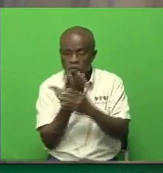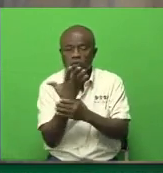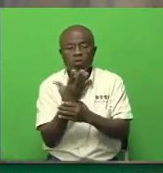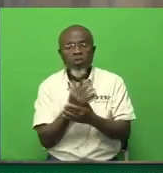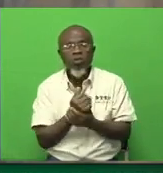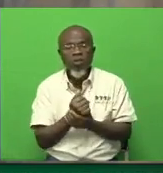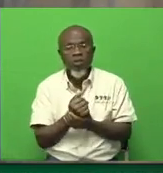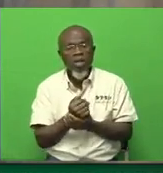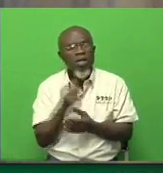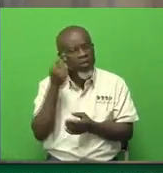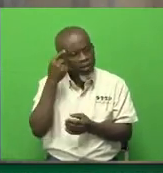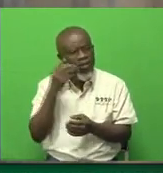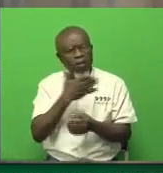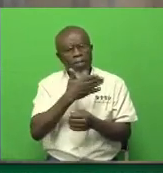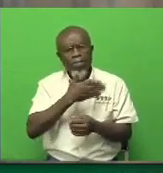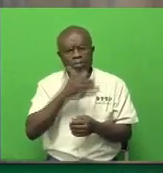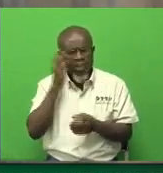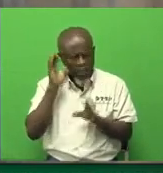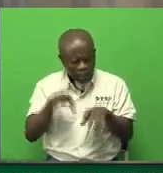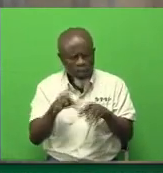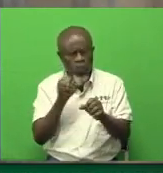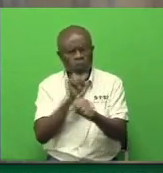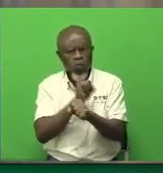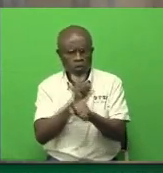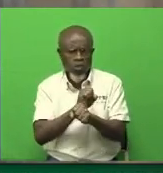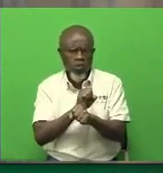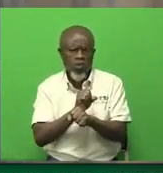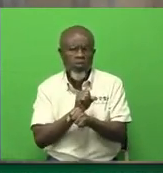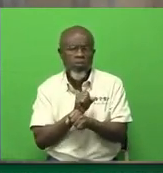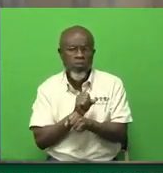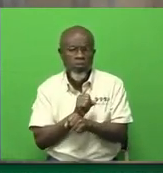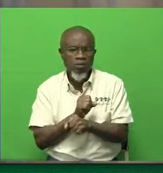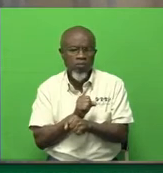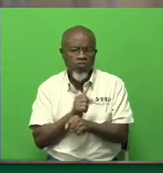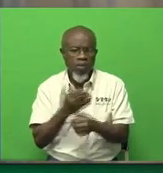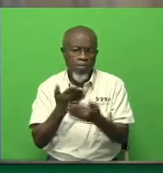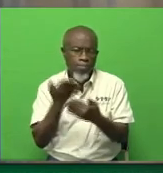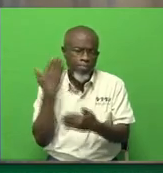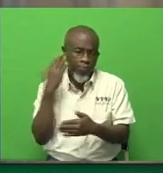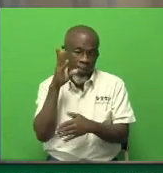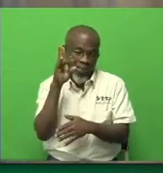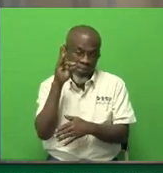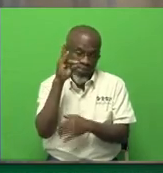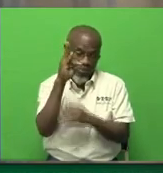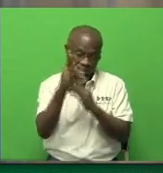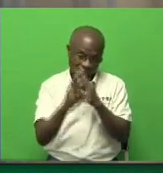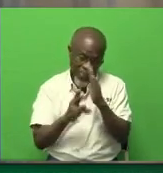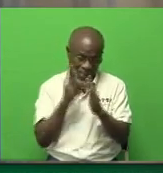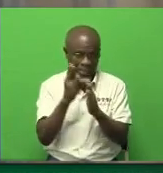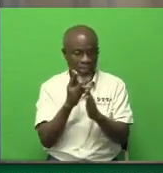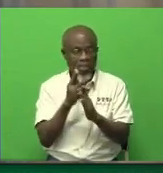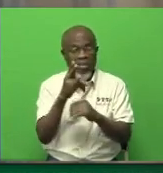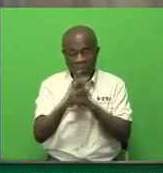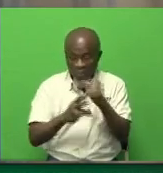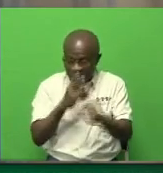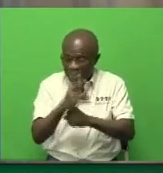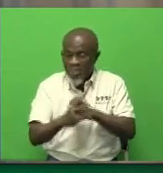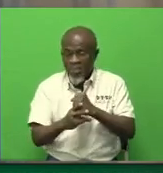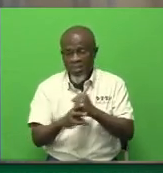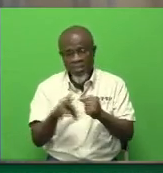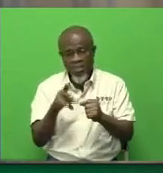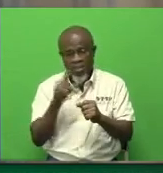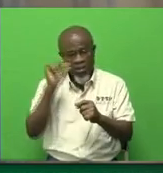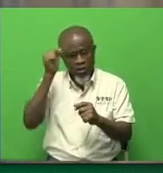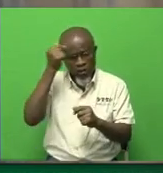and workable and definitely in Need for the past seven years the government has branded anyone